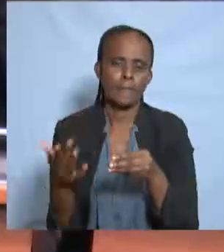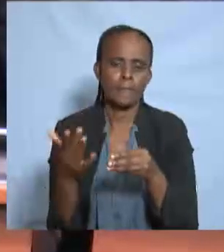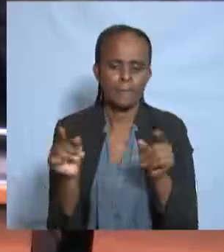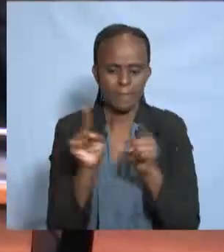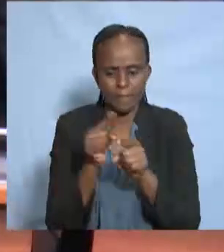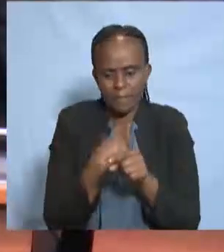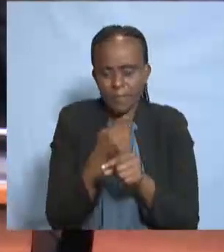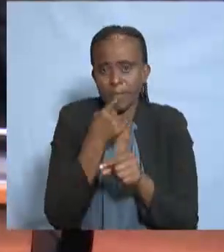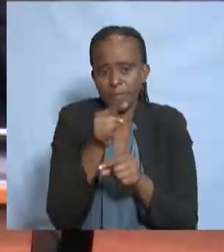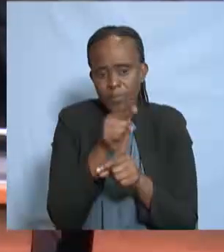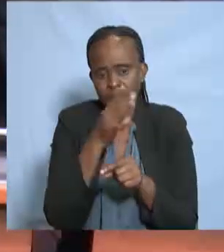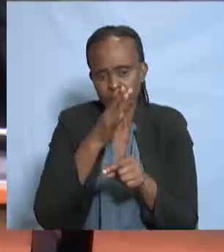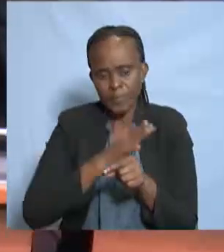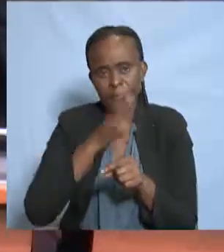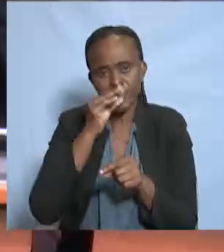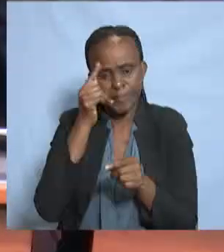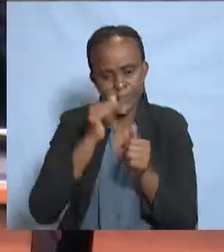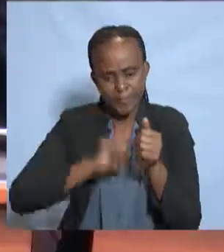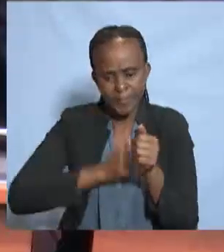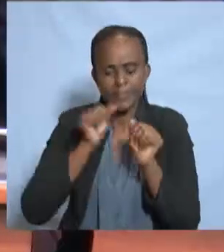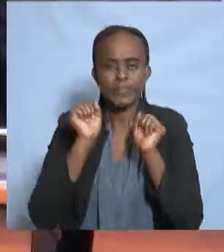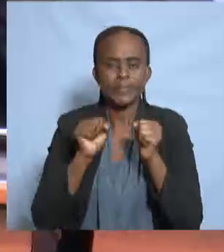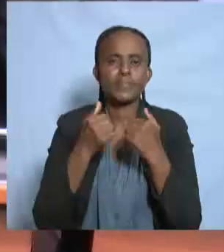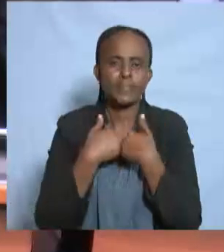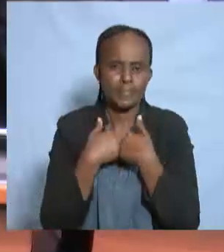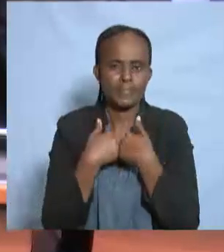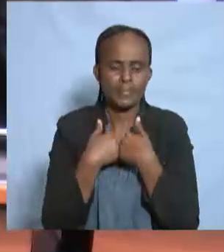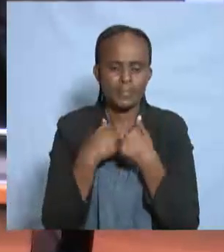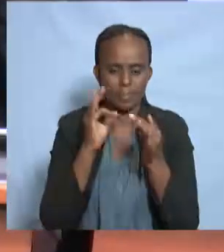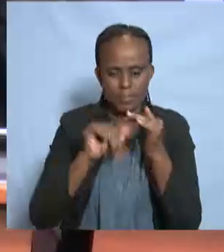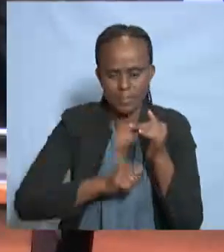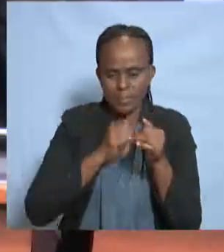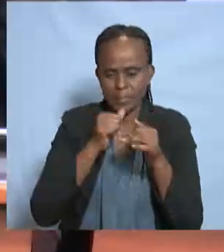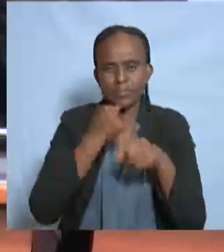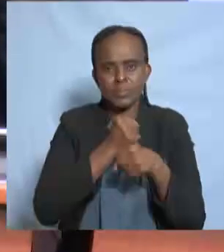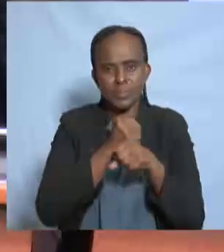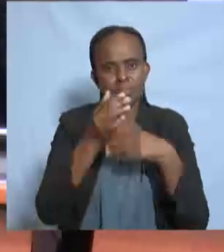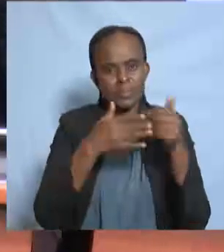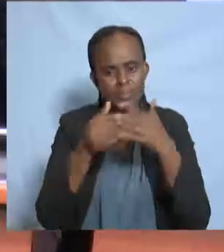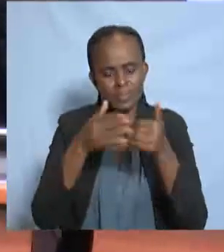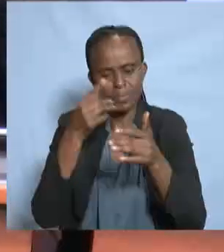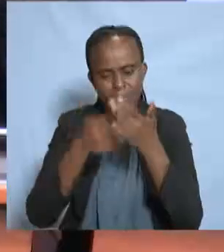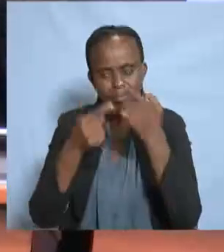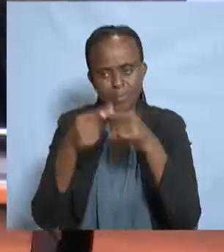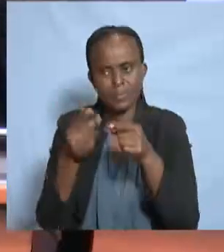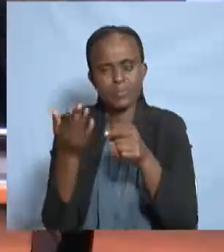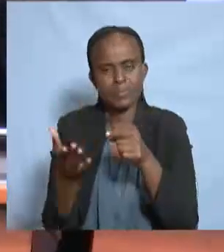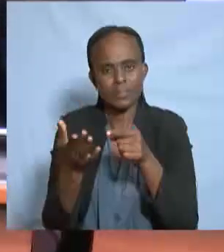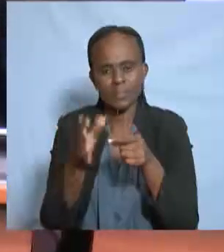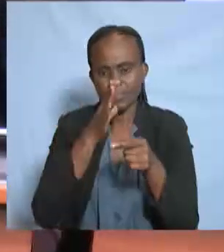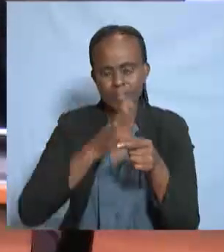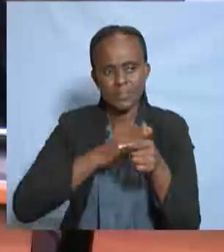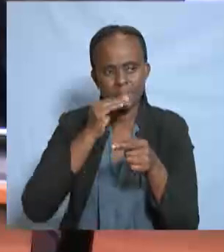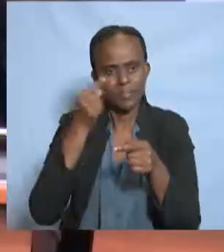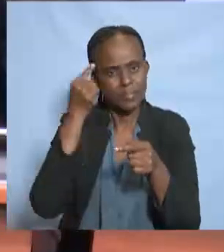I'm saying this, Madam Speaker, because we might have ambiguity if we don't simplify what really happens. So, Madam